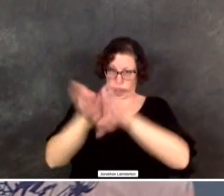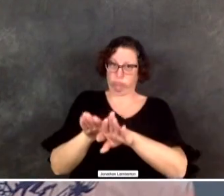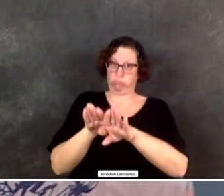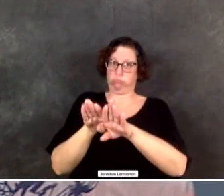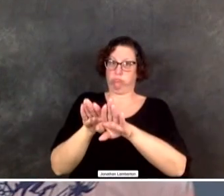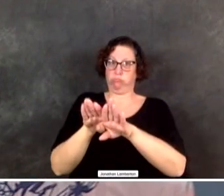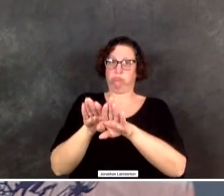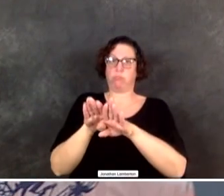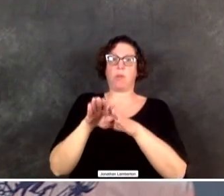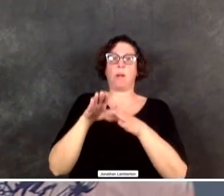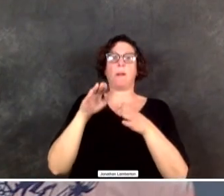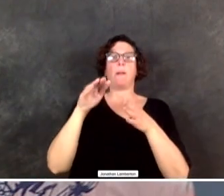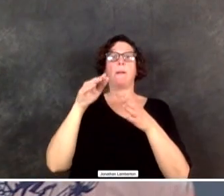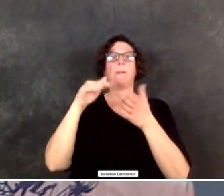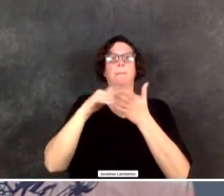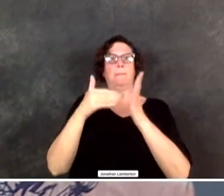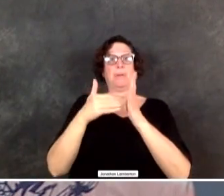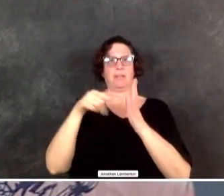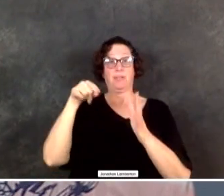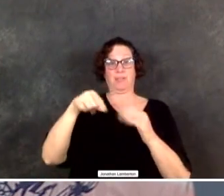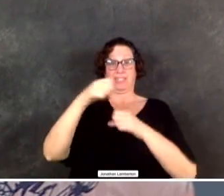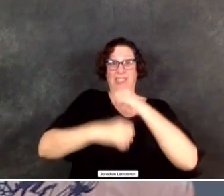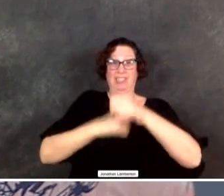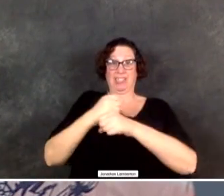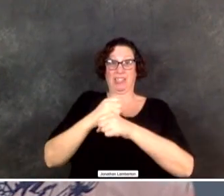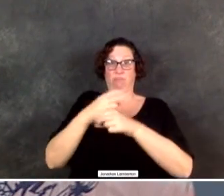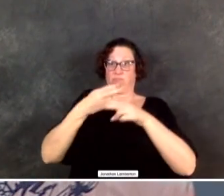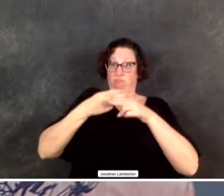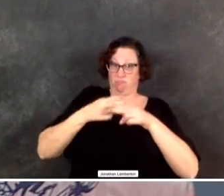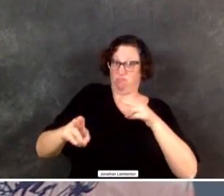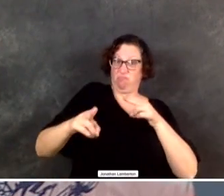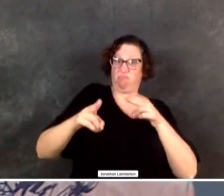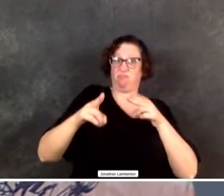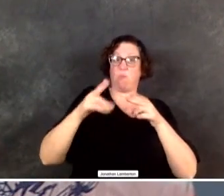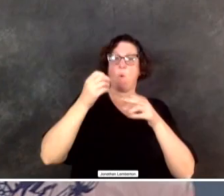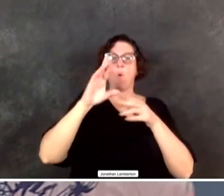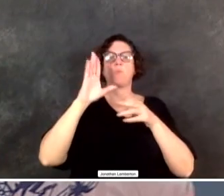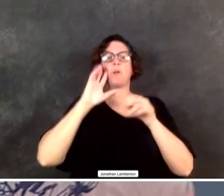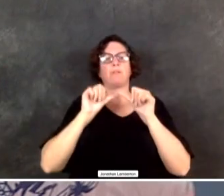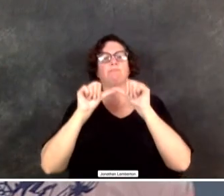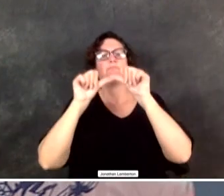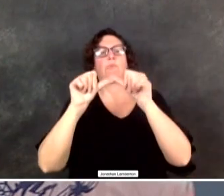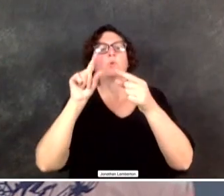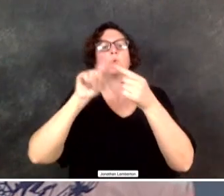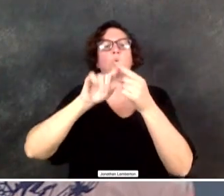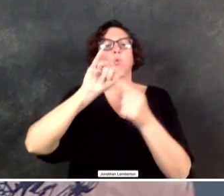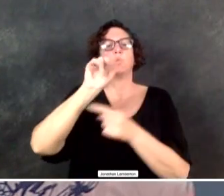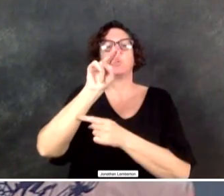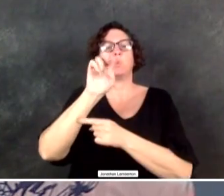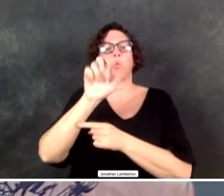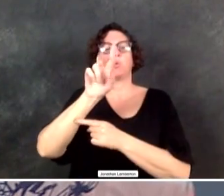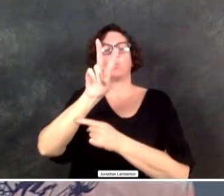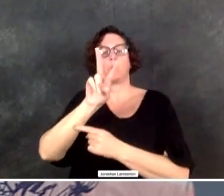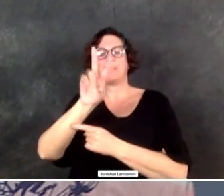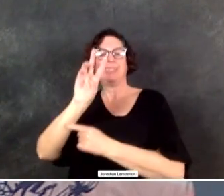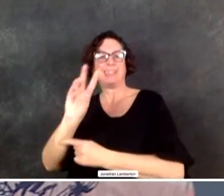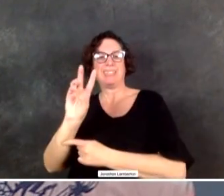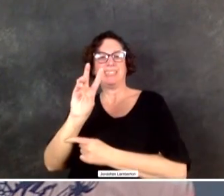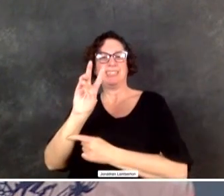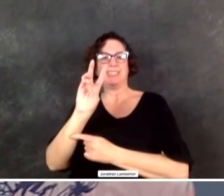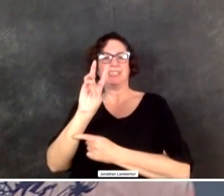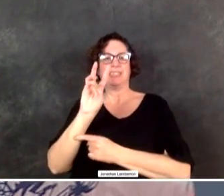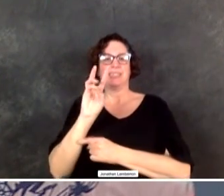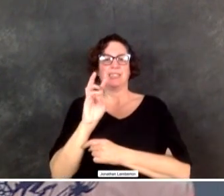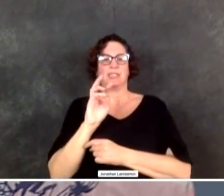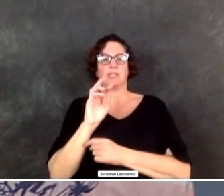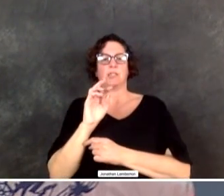chancellor. The state's been granting waivers to all school systems to date. We're obviously going to ask them to keep extending that and